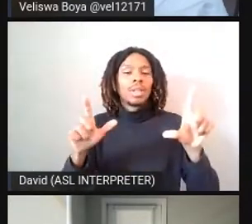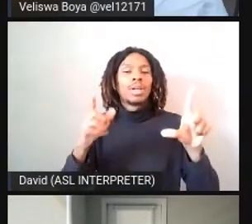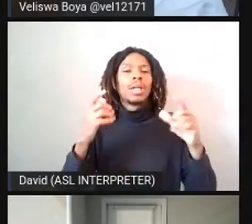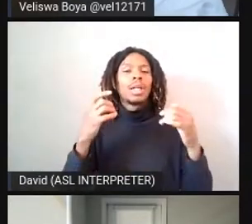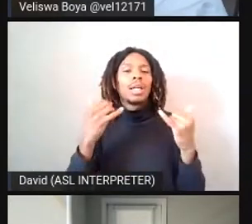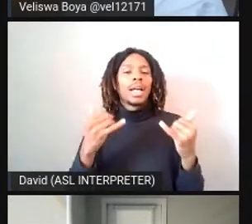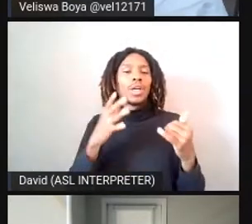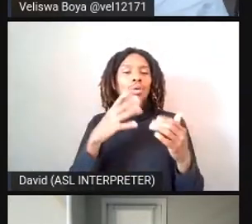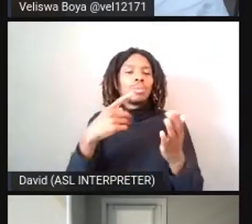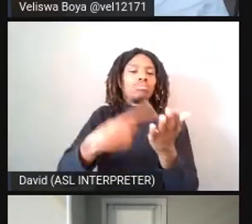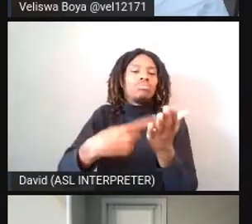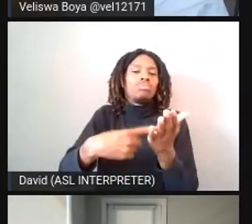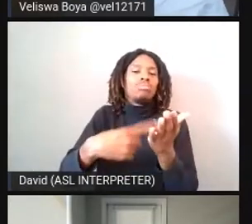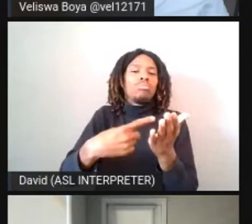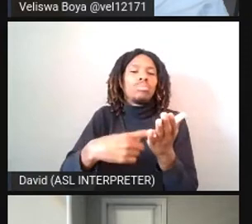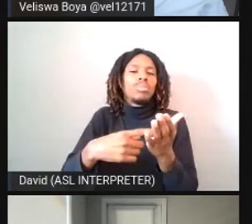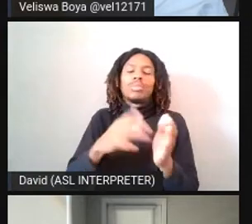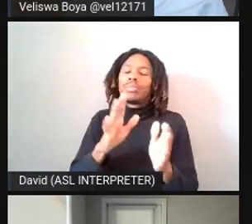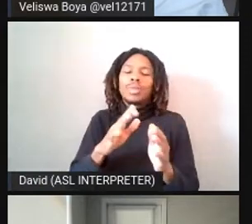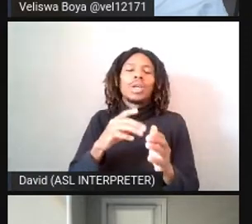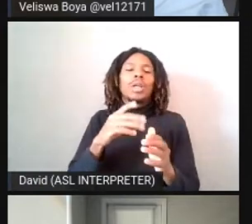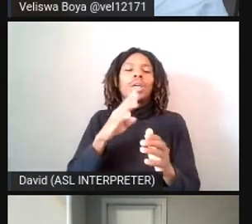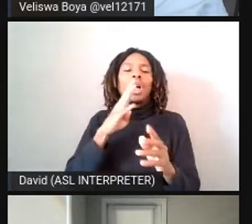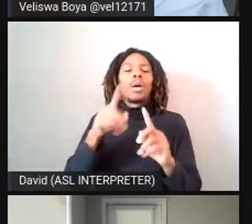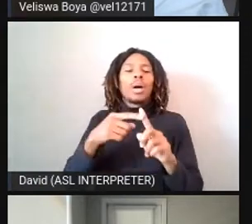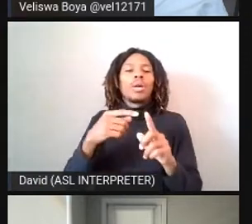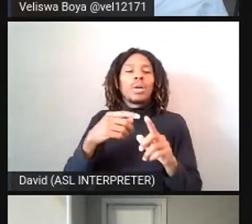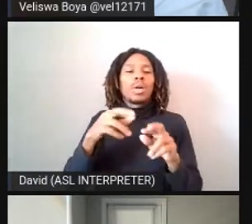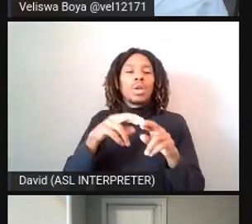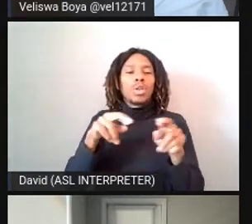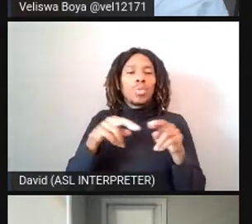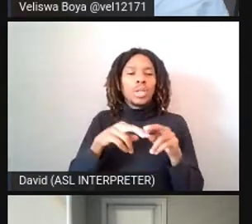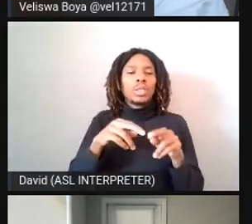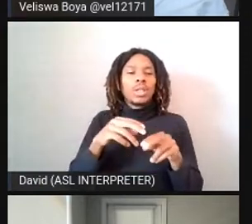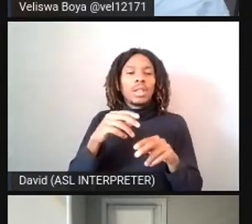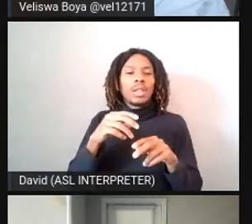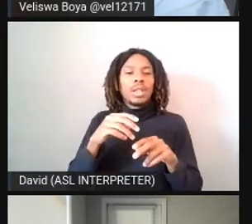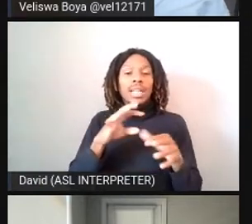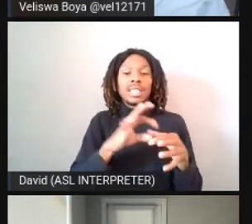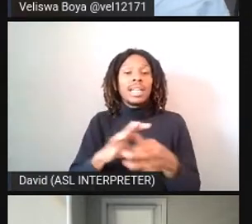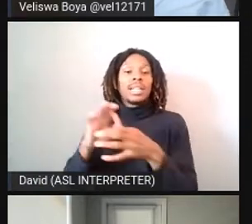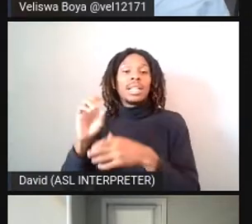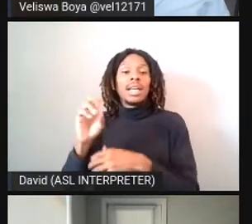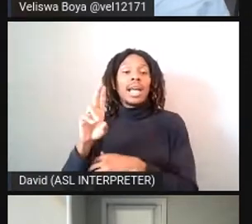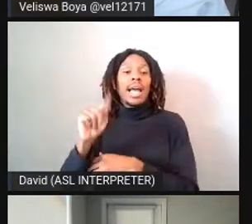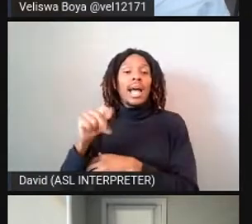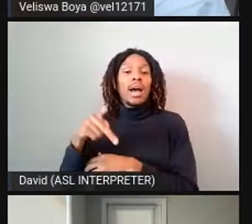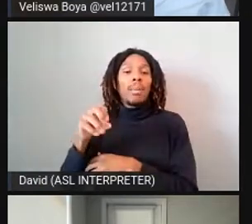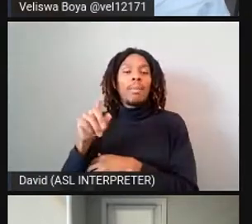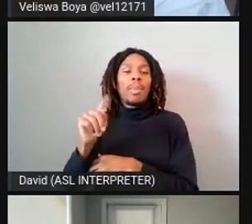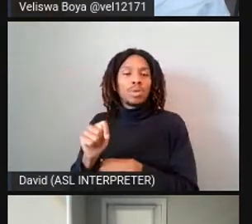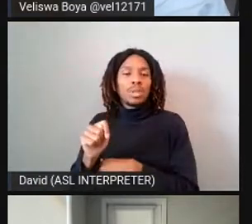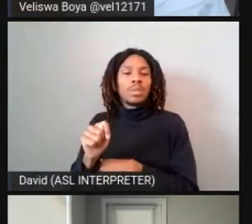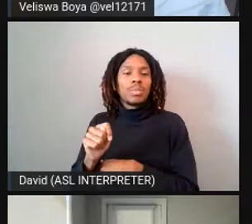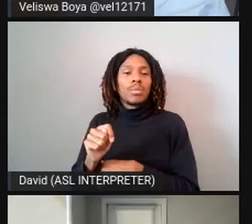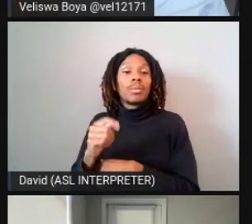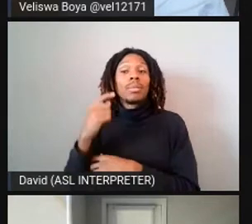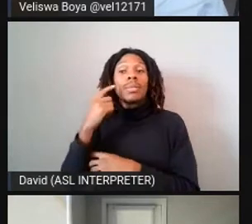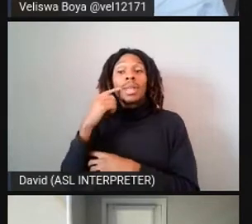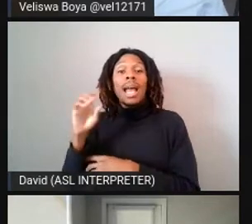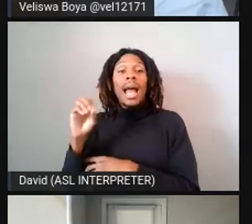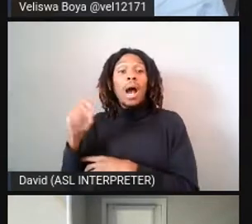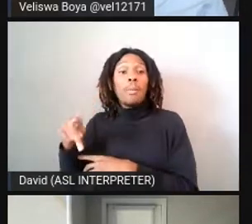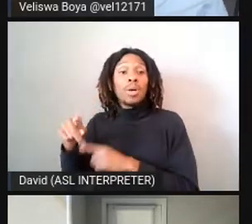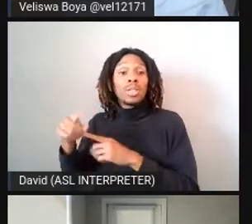to talk about the region that the outpost will connect to. Again, I like to iterate that this outpost